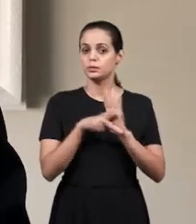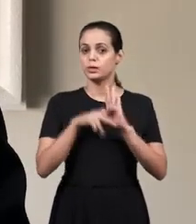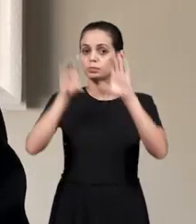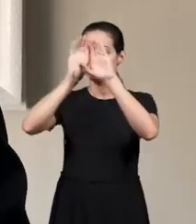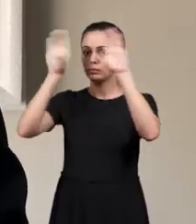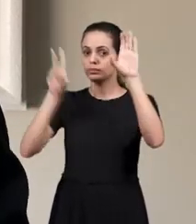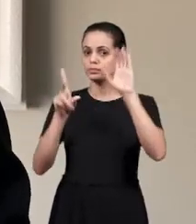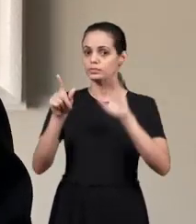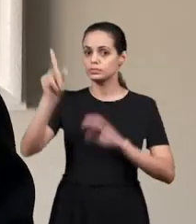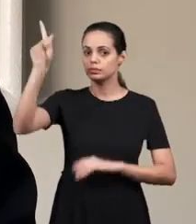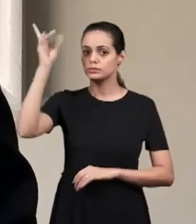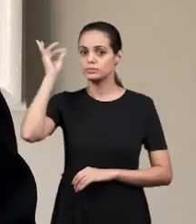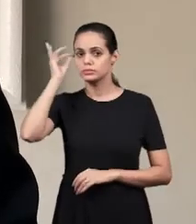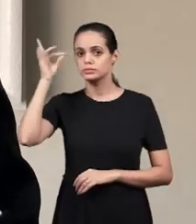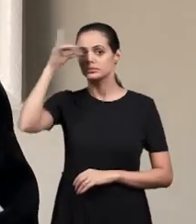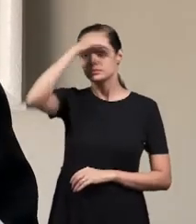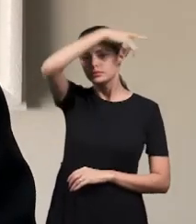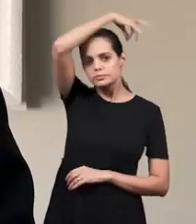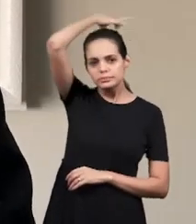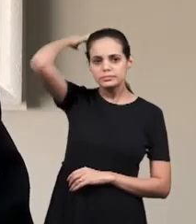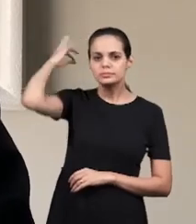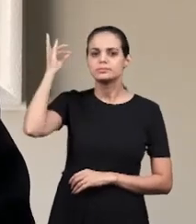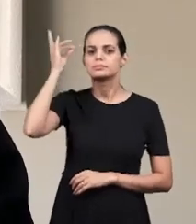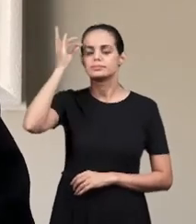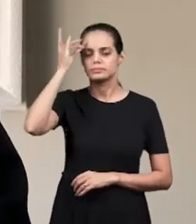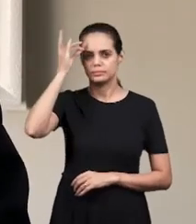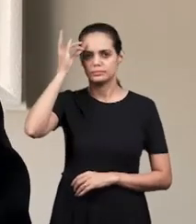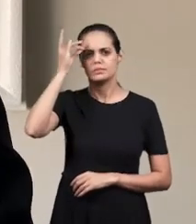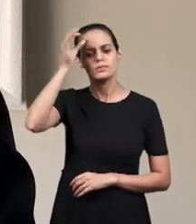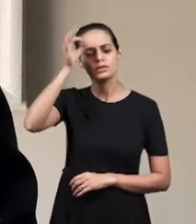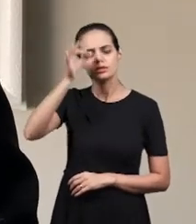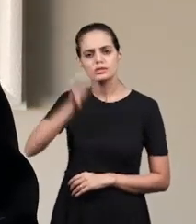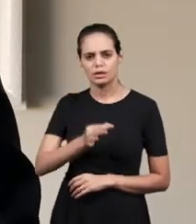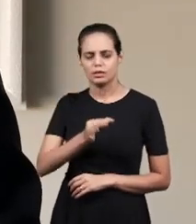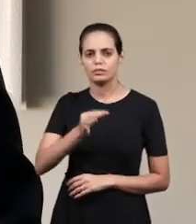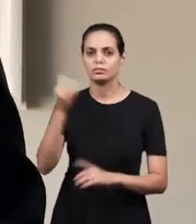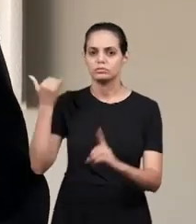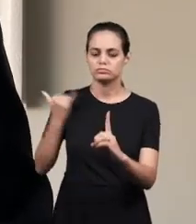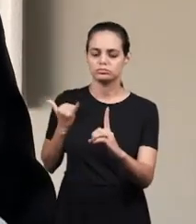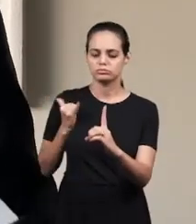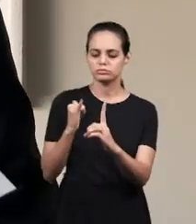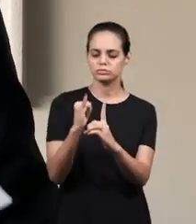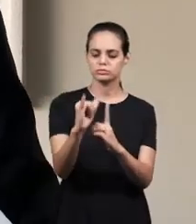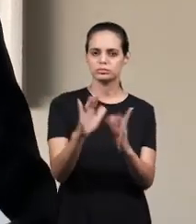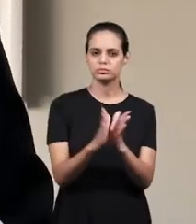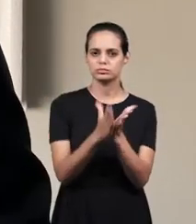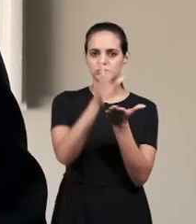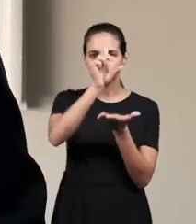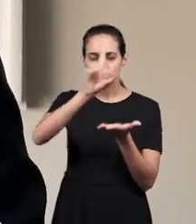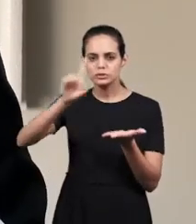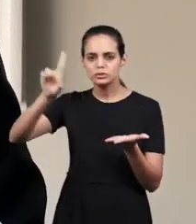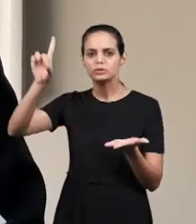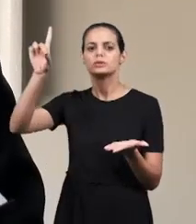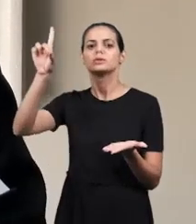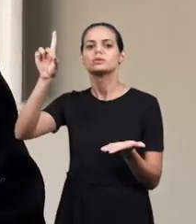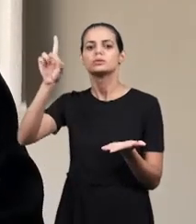the certainty that the prophecies of the Word of God will be fulfilled. Those men did not understand